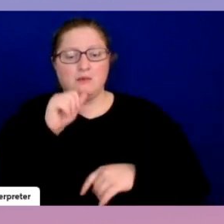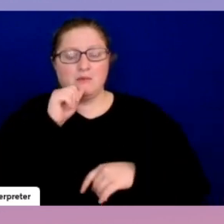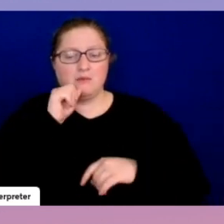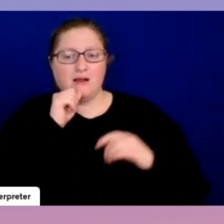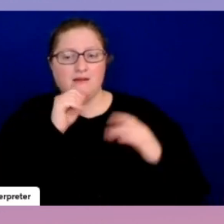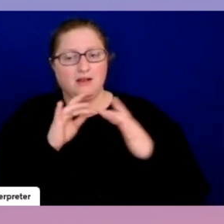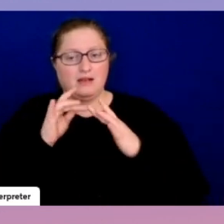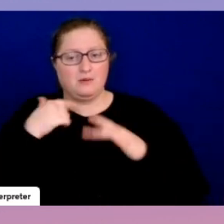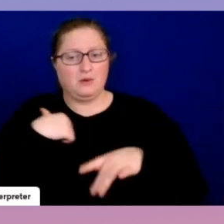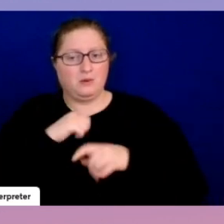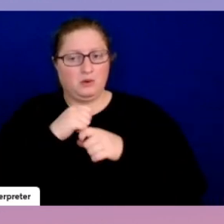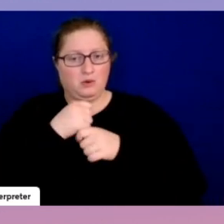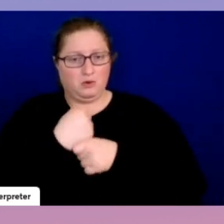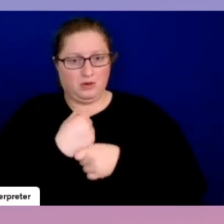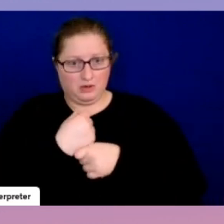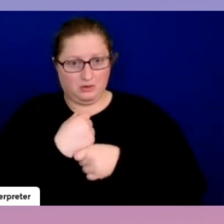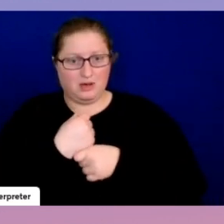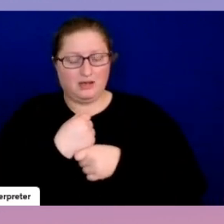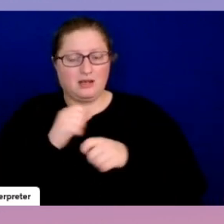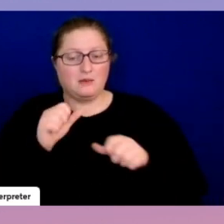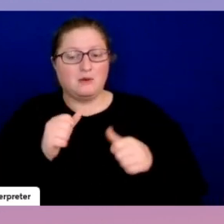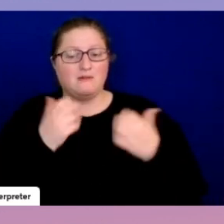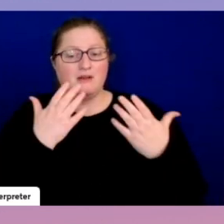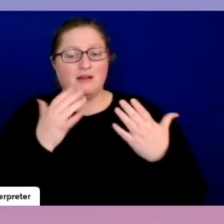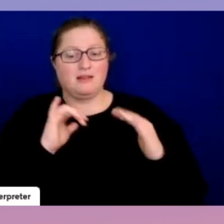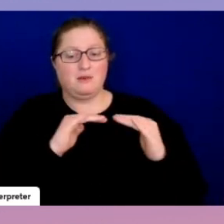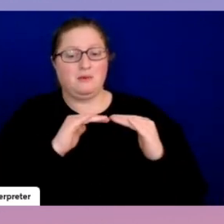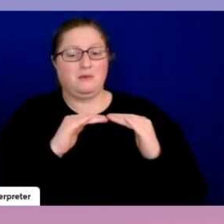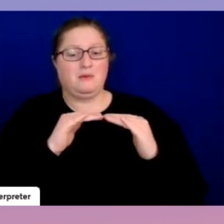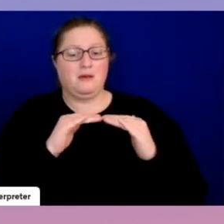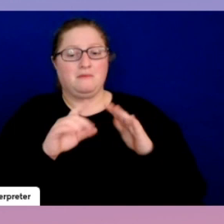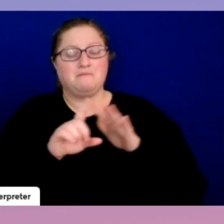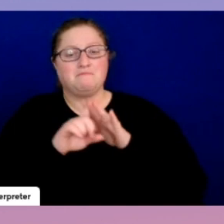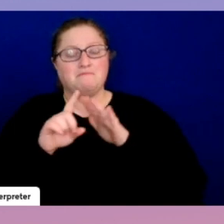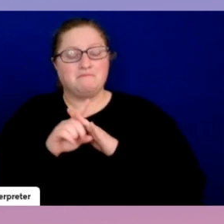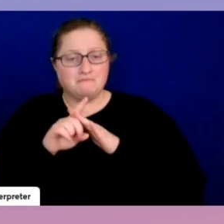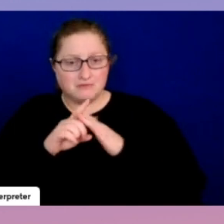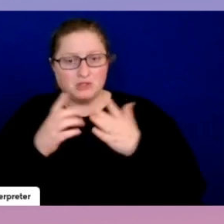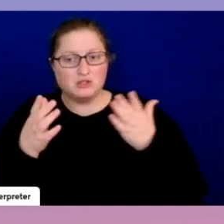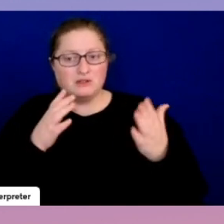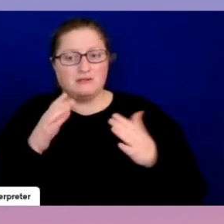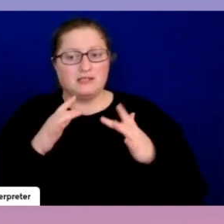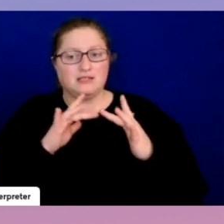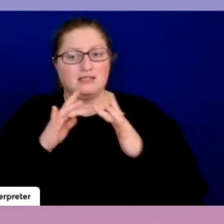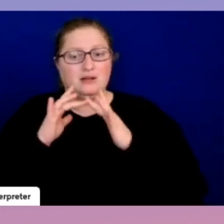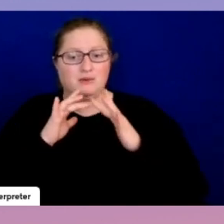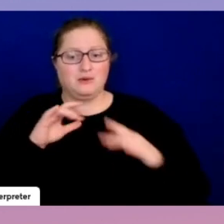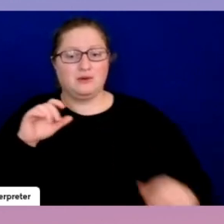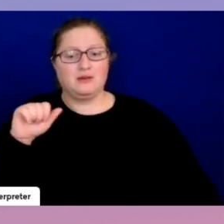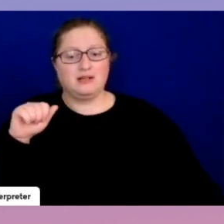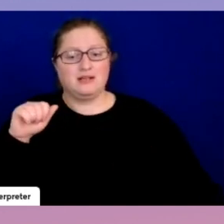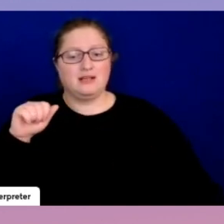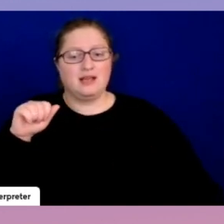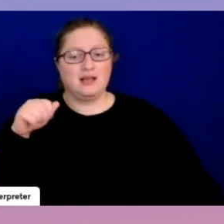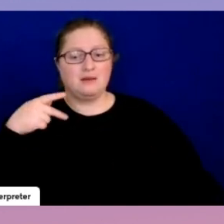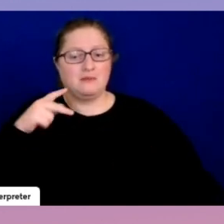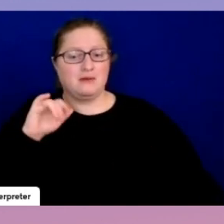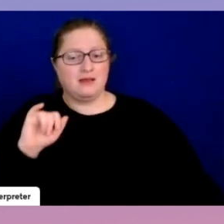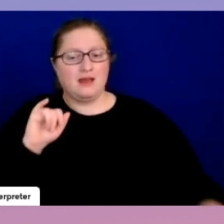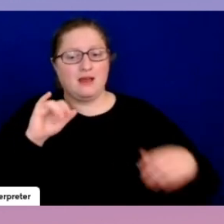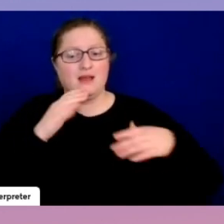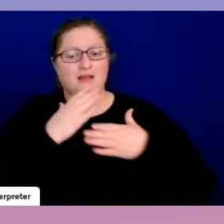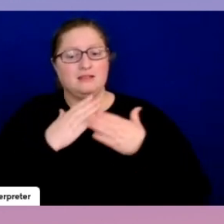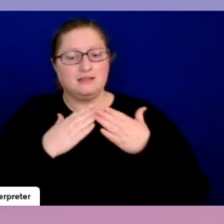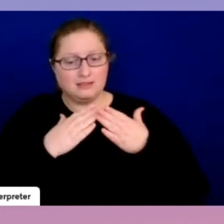a provider peering service, aka the service networking API, and some reserved peering ranges. The